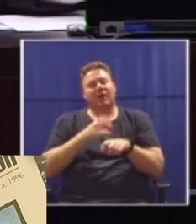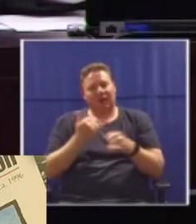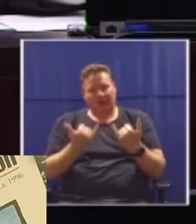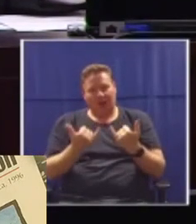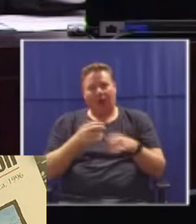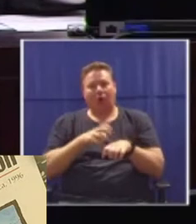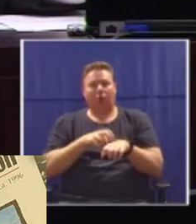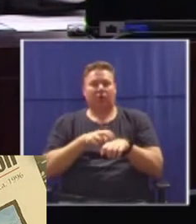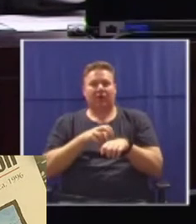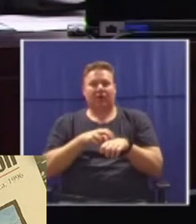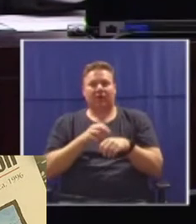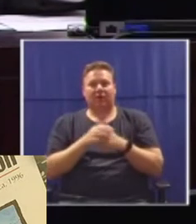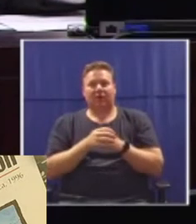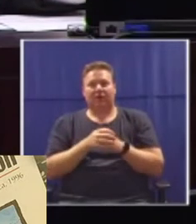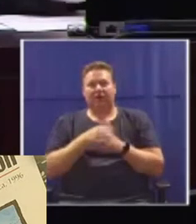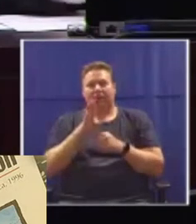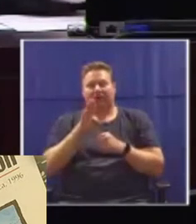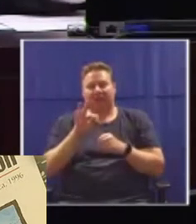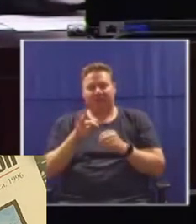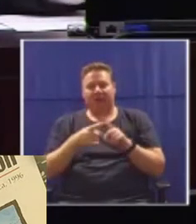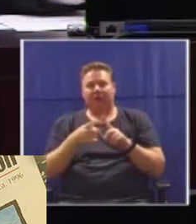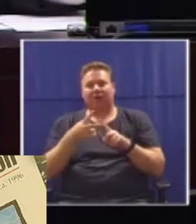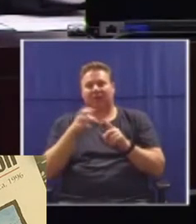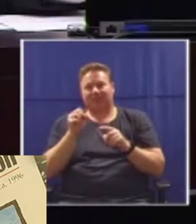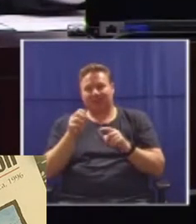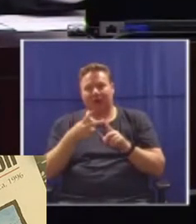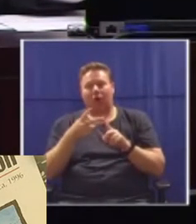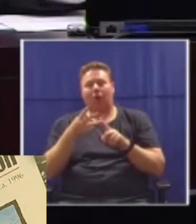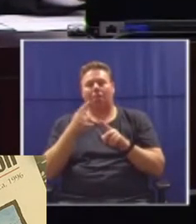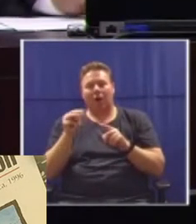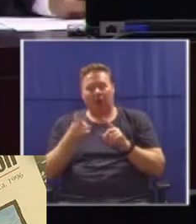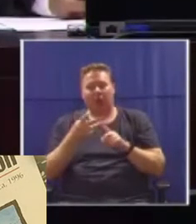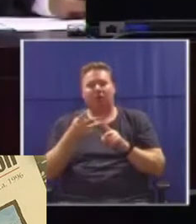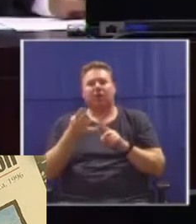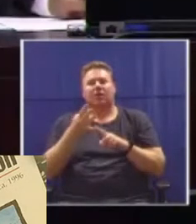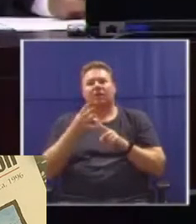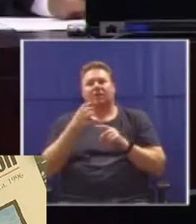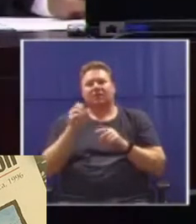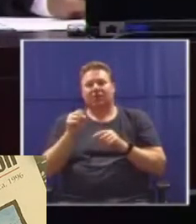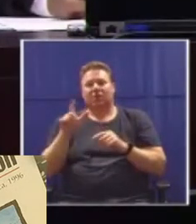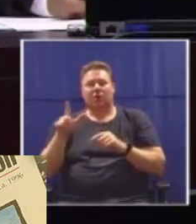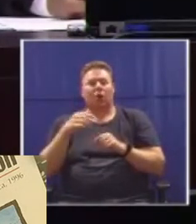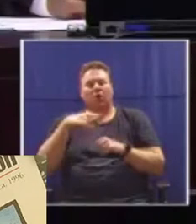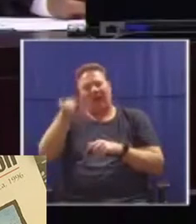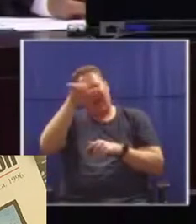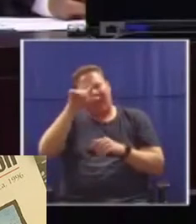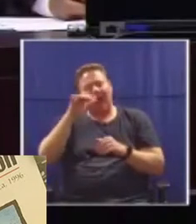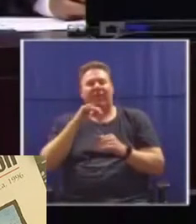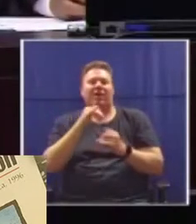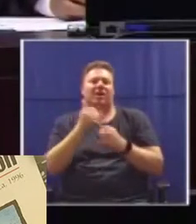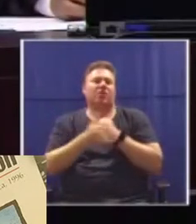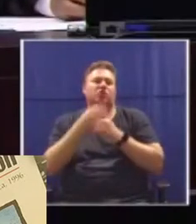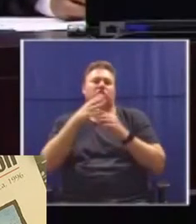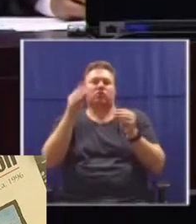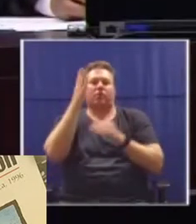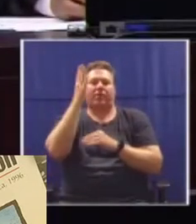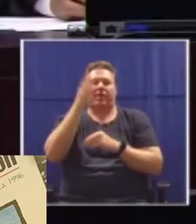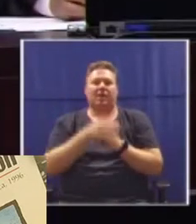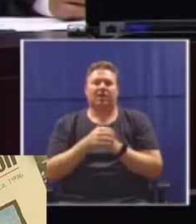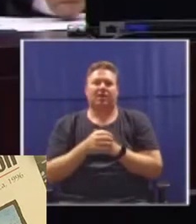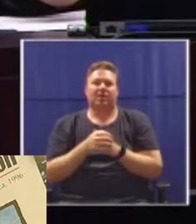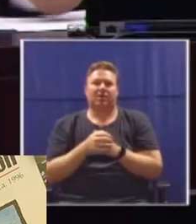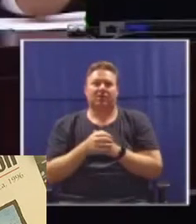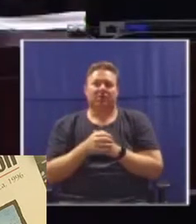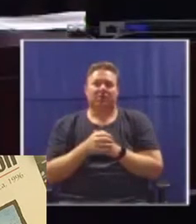in Guinea, Burkina Faso, Senegal, Mali, Sierra Leone, and Liberia. We must include